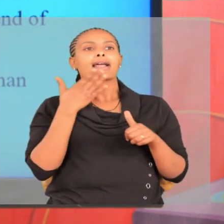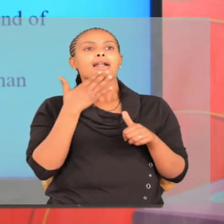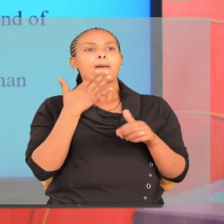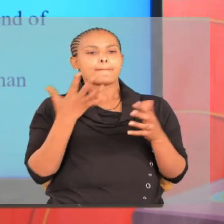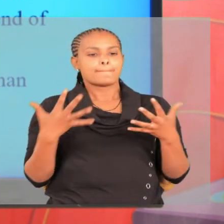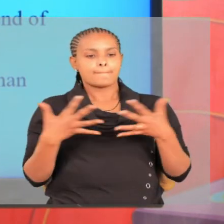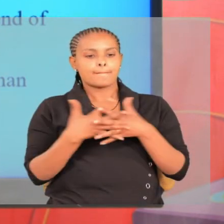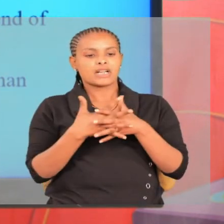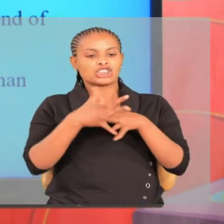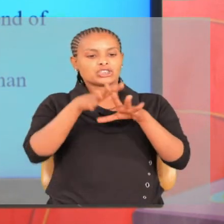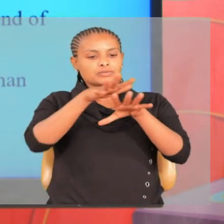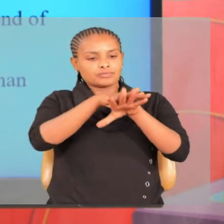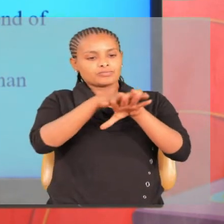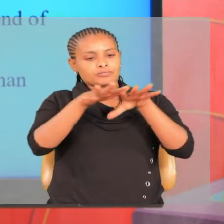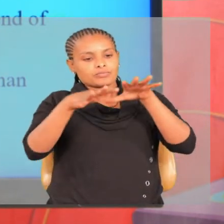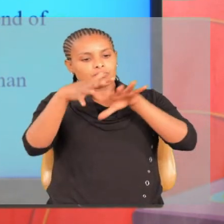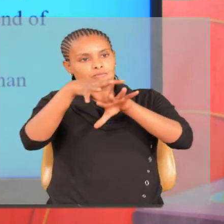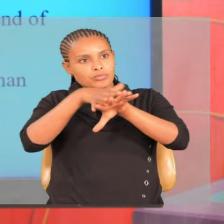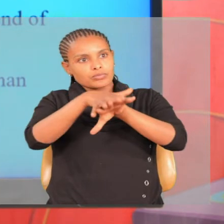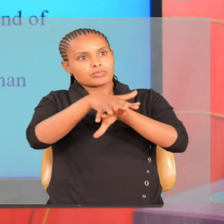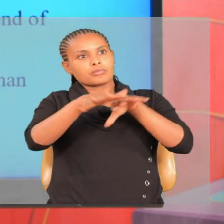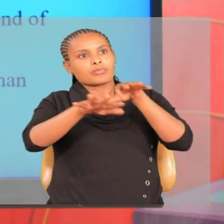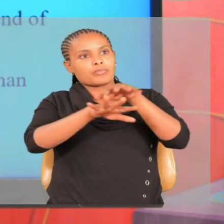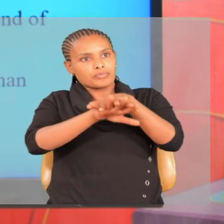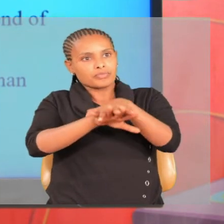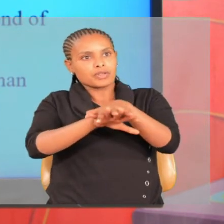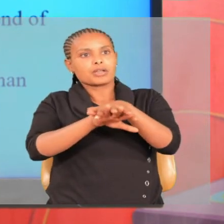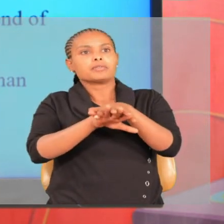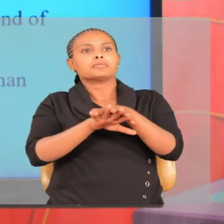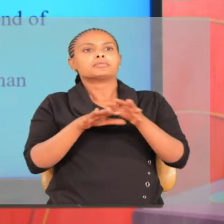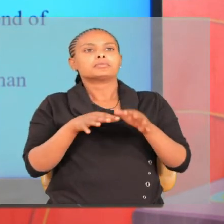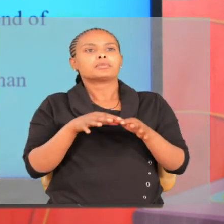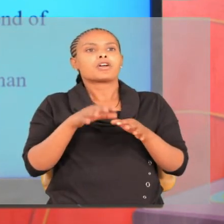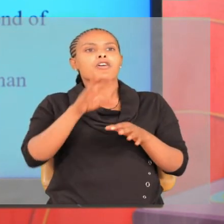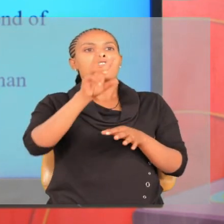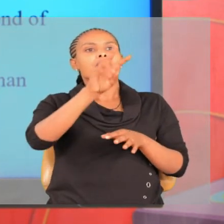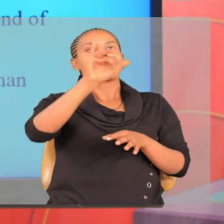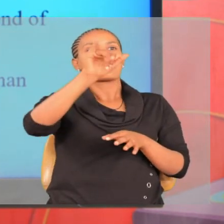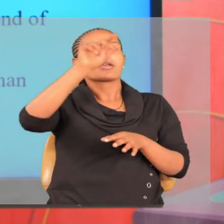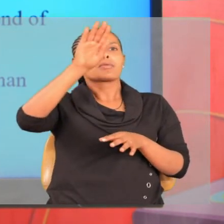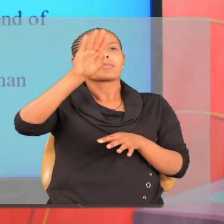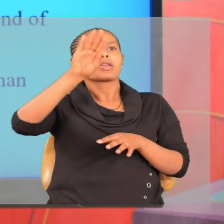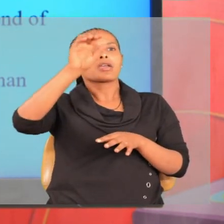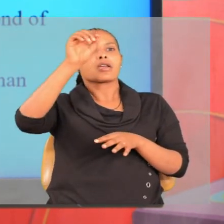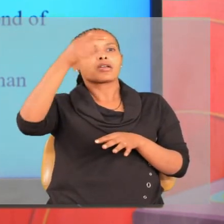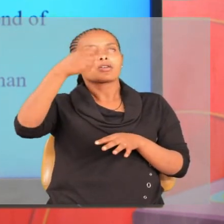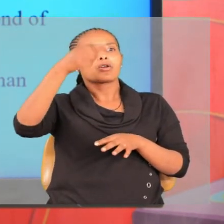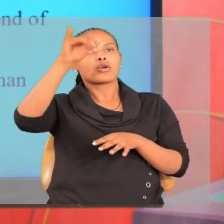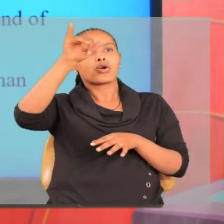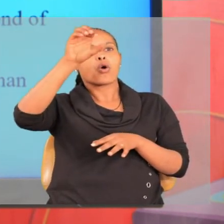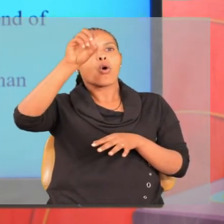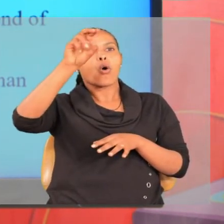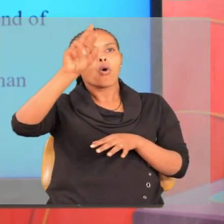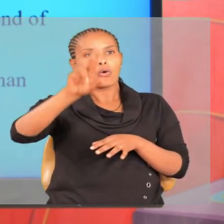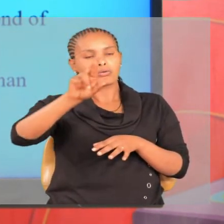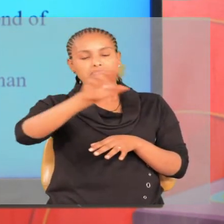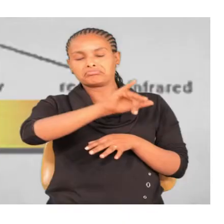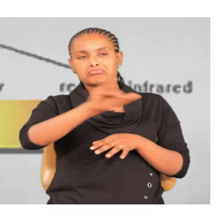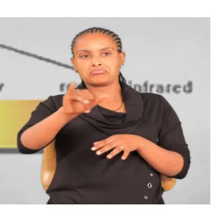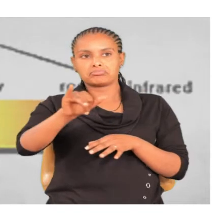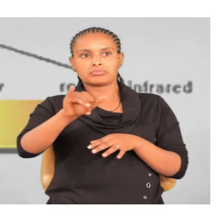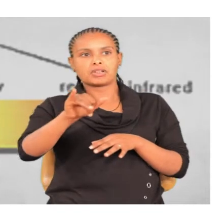merge into the other without a boundary. Vibgyor, violet, indigo, blue, green, yellow,